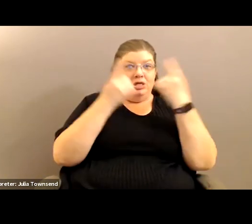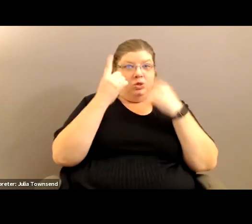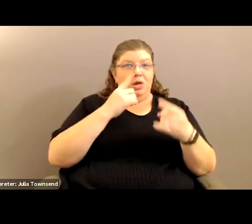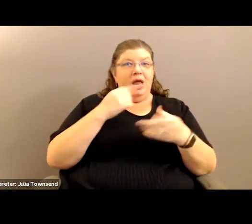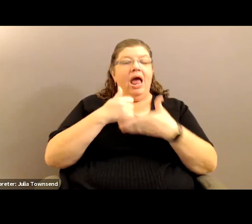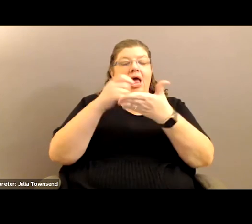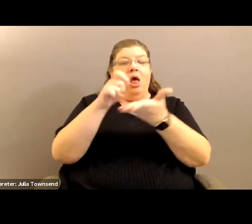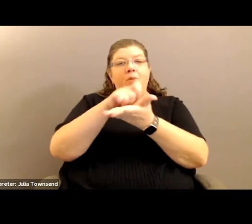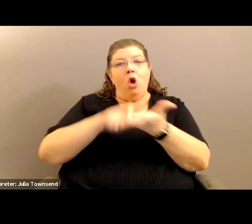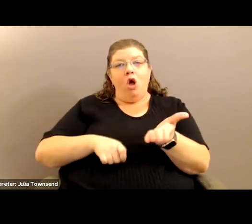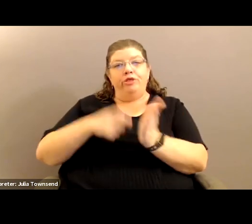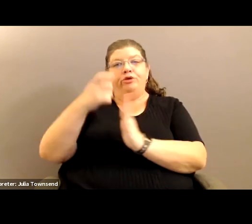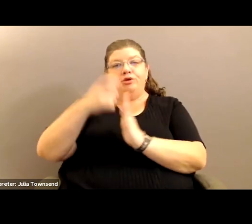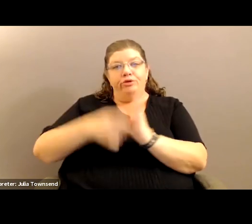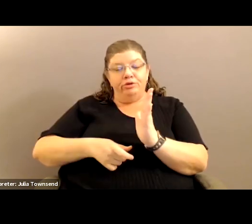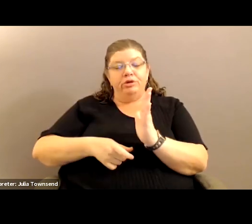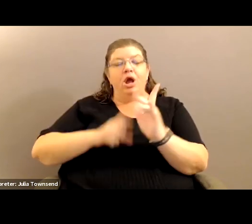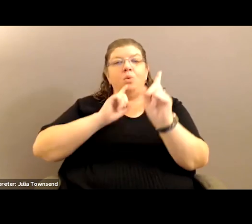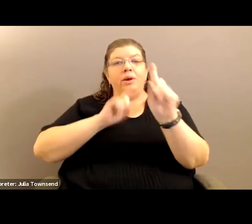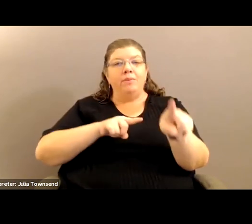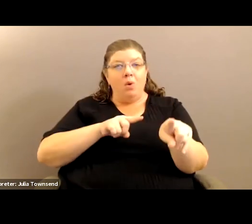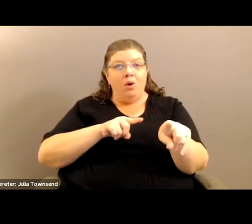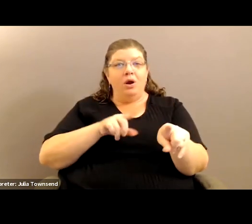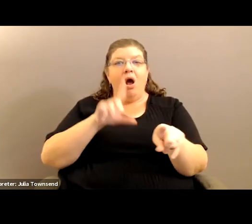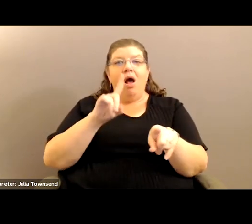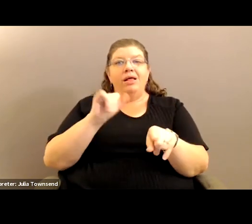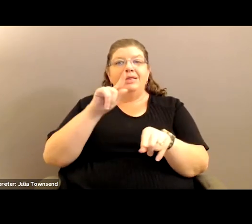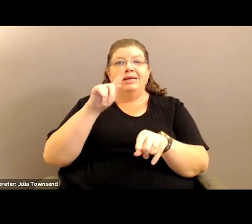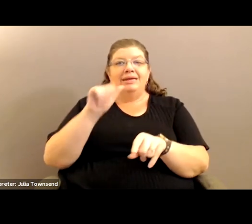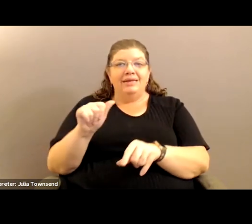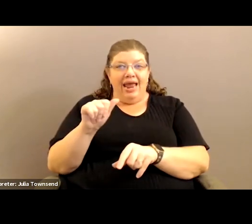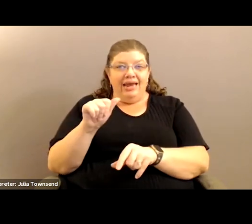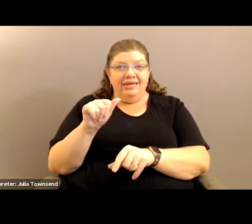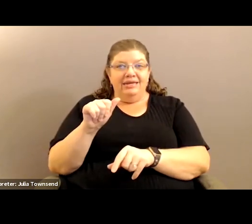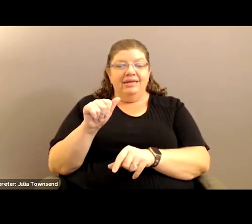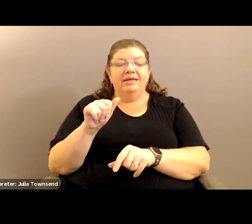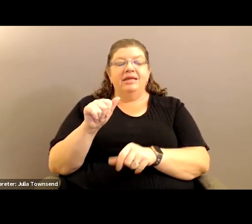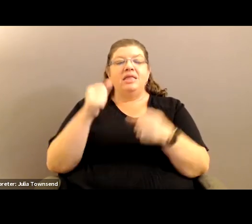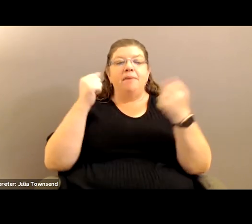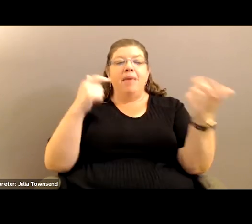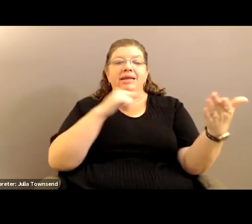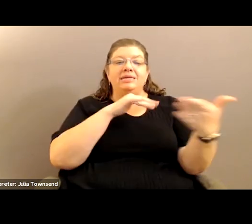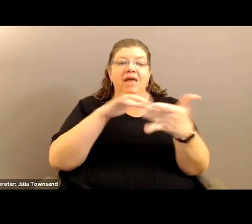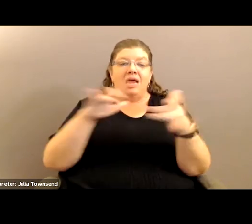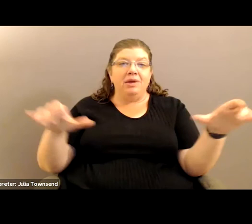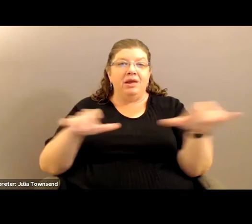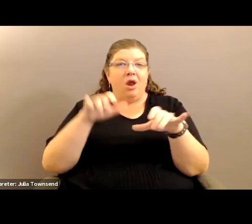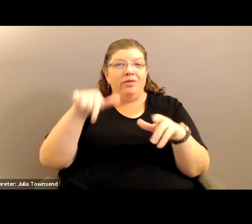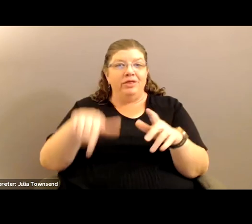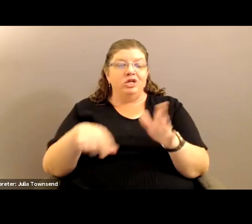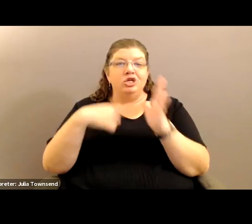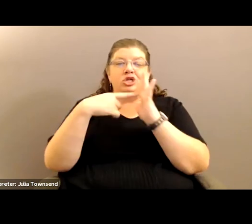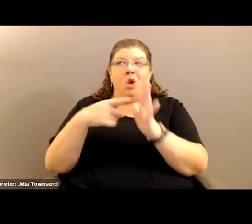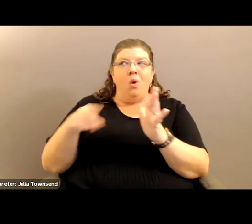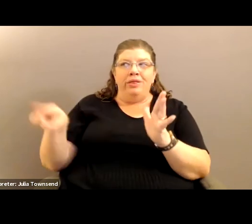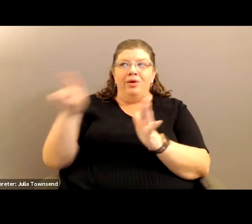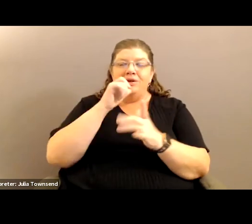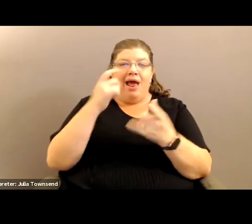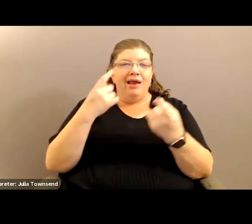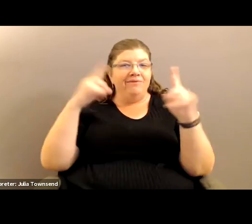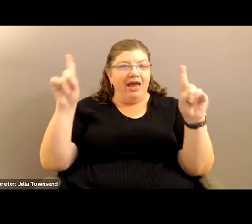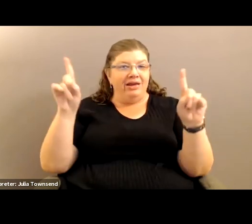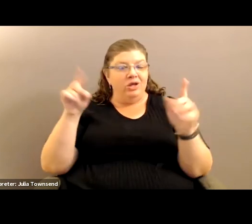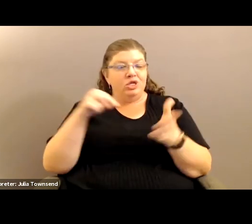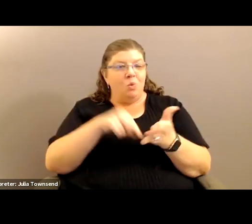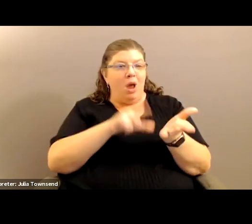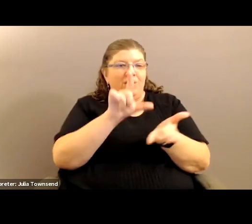co-author a piece a report on the data the the many studies that have been conducted on this that show them to be ineffective here's one that was